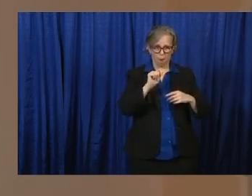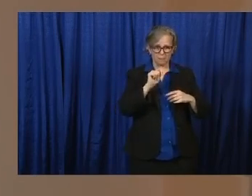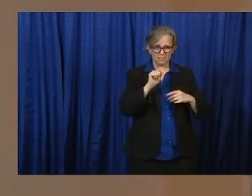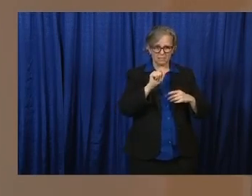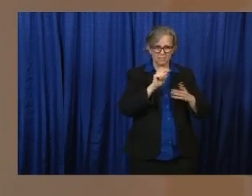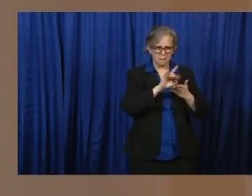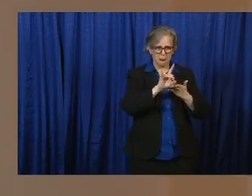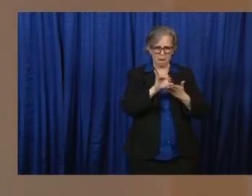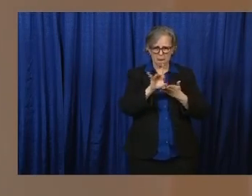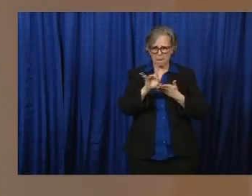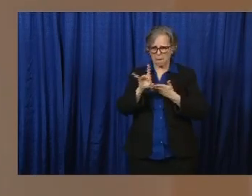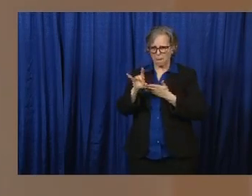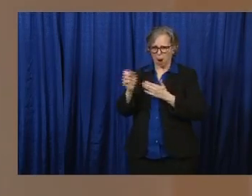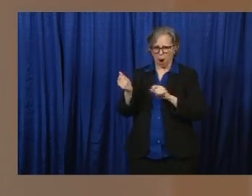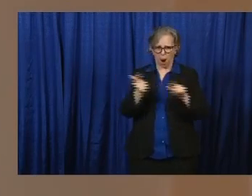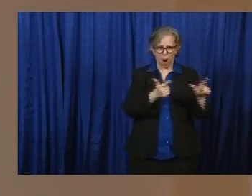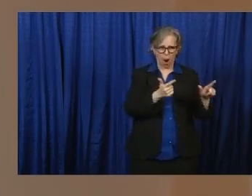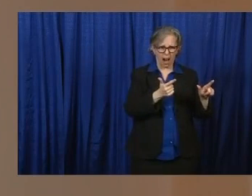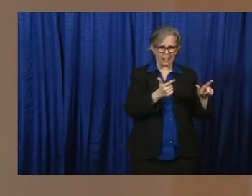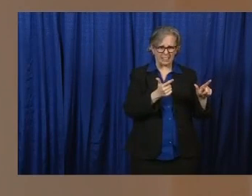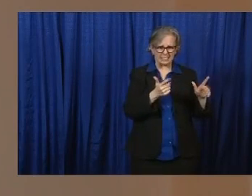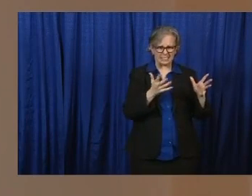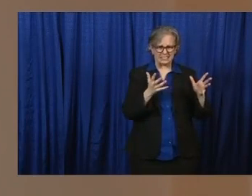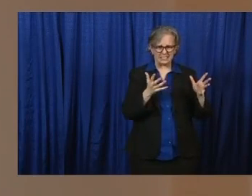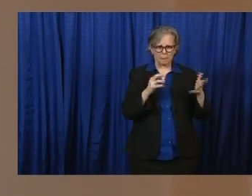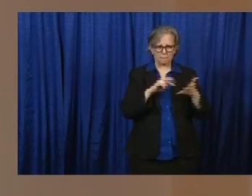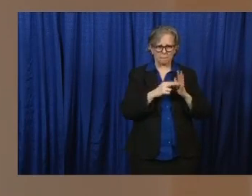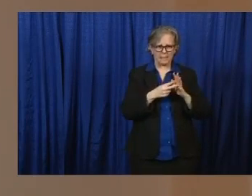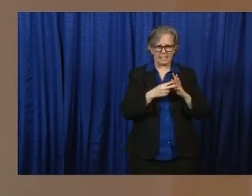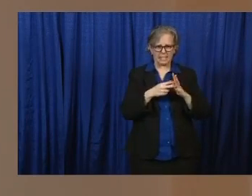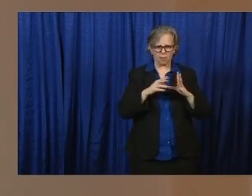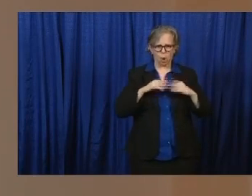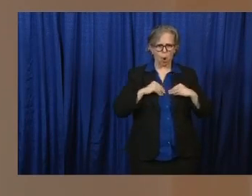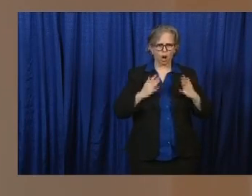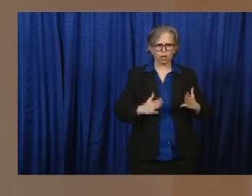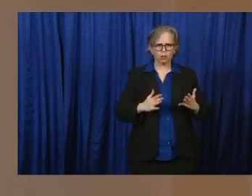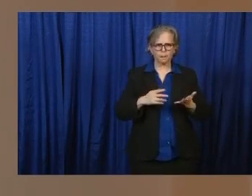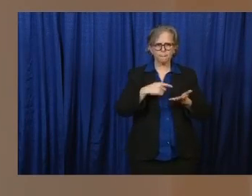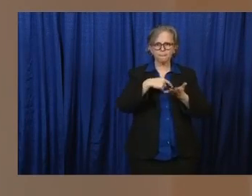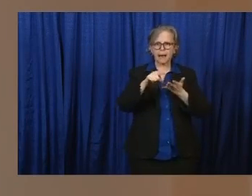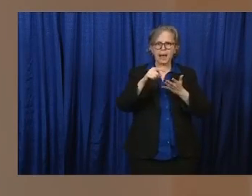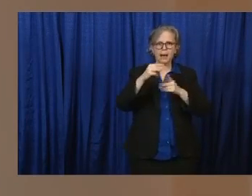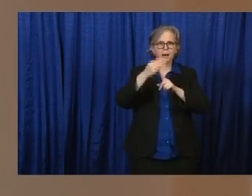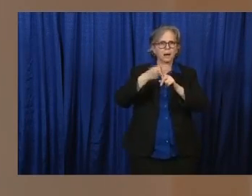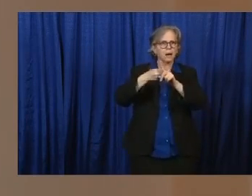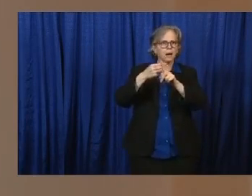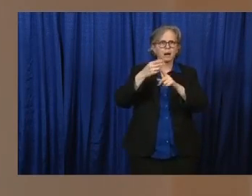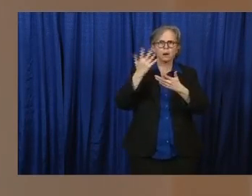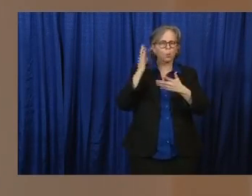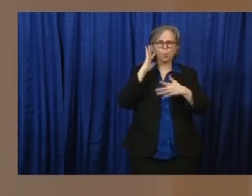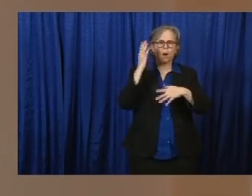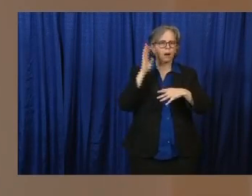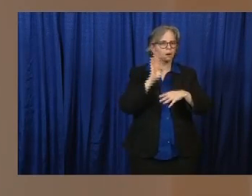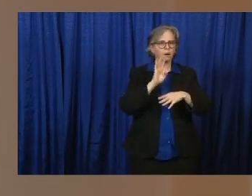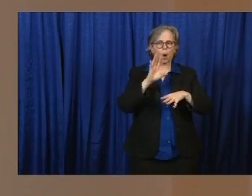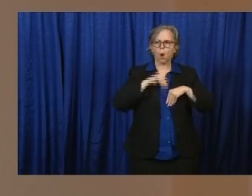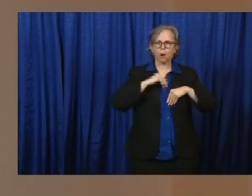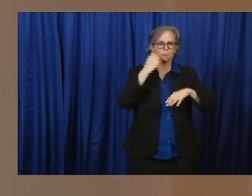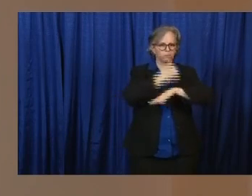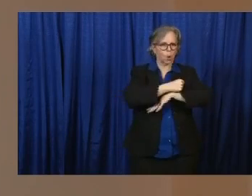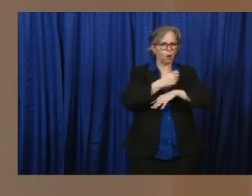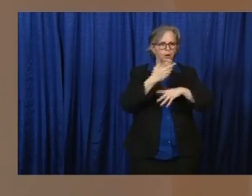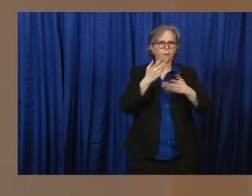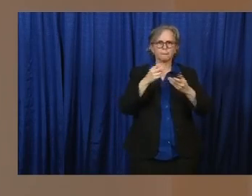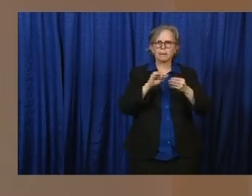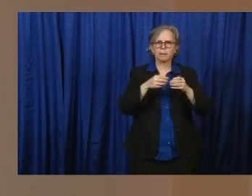that apartment complex will not be able to pay their mortgage and could be foreclosed upon. You see, this is how this all fits together. We say that we're in this